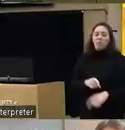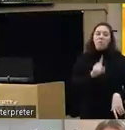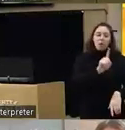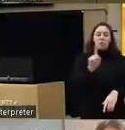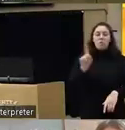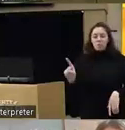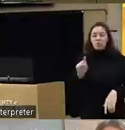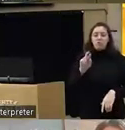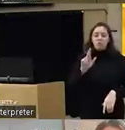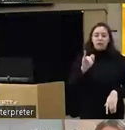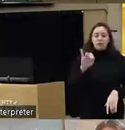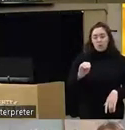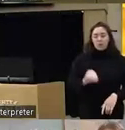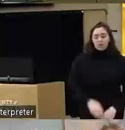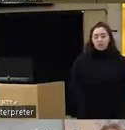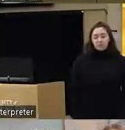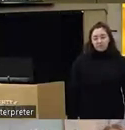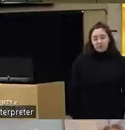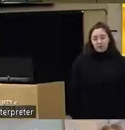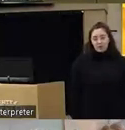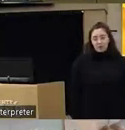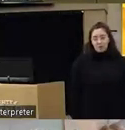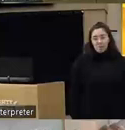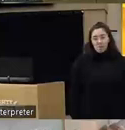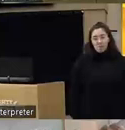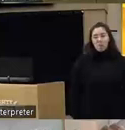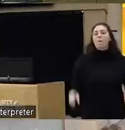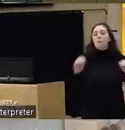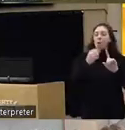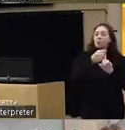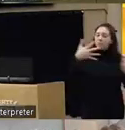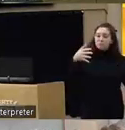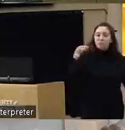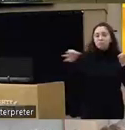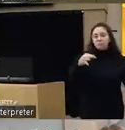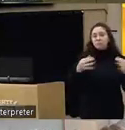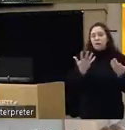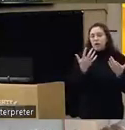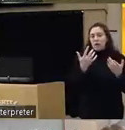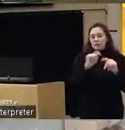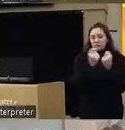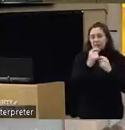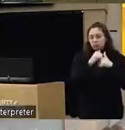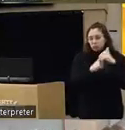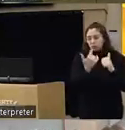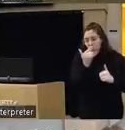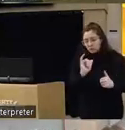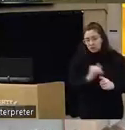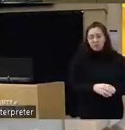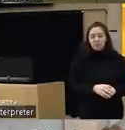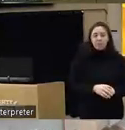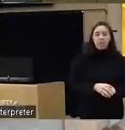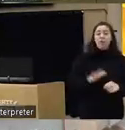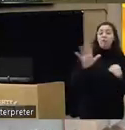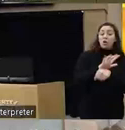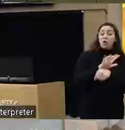with sites themselves. It's a little bit more of a detailed team structure. We have one full-time equivalent